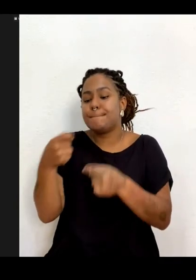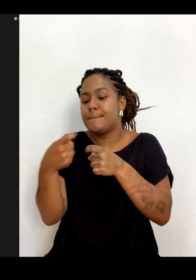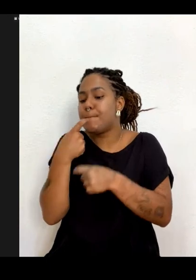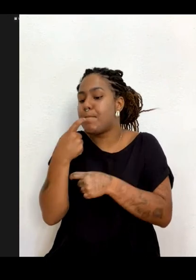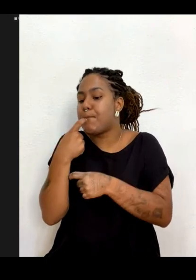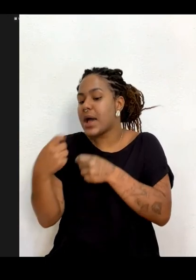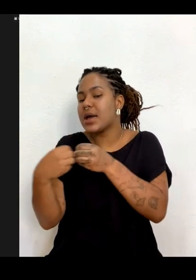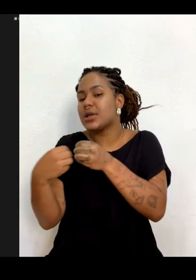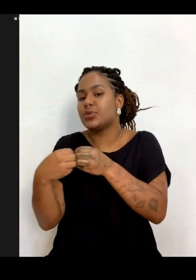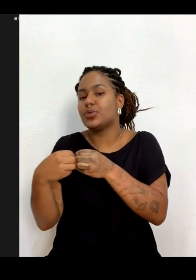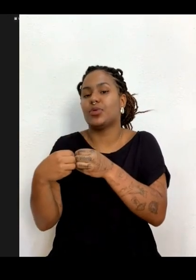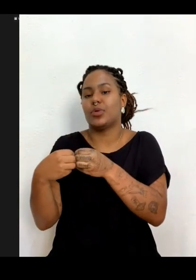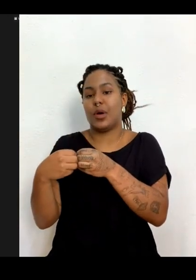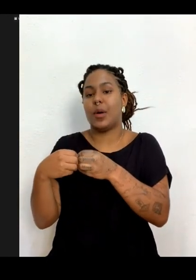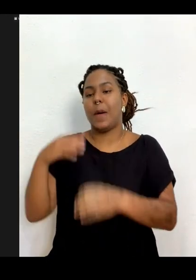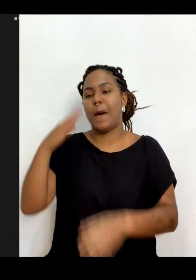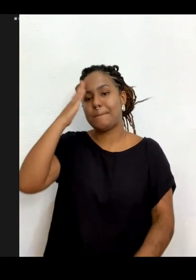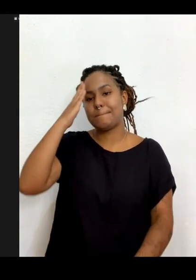um